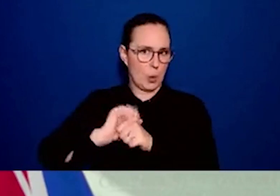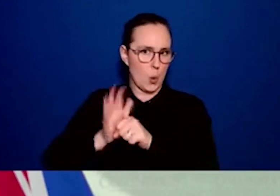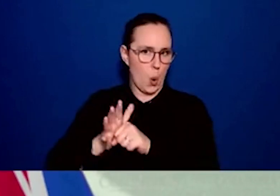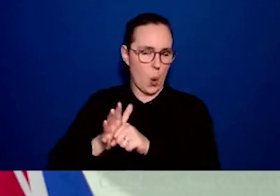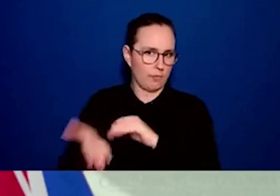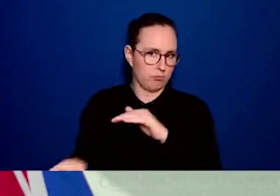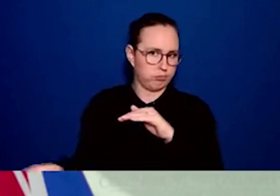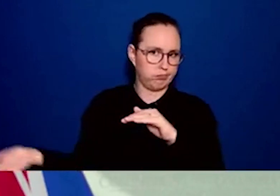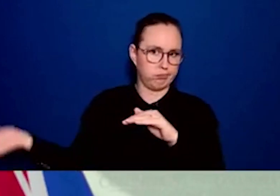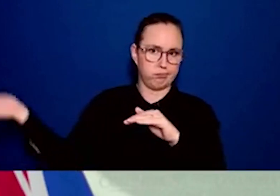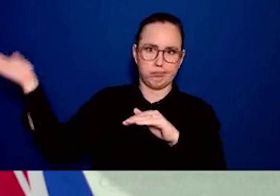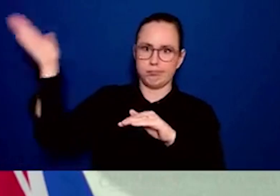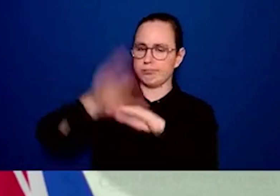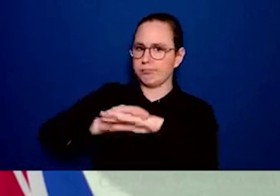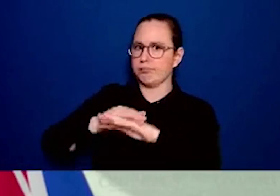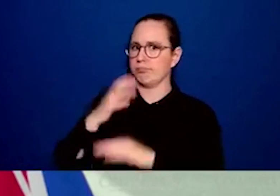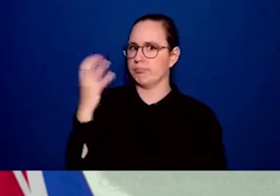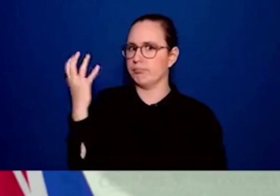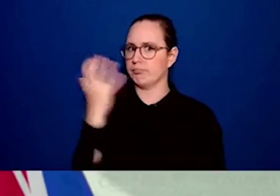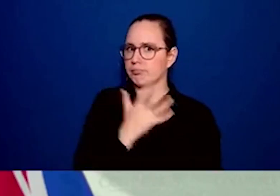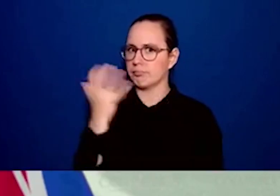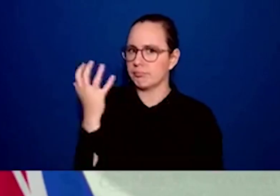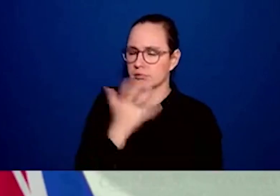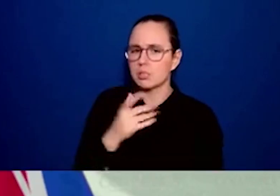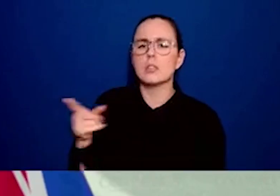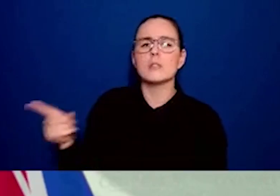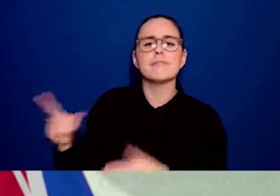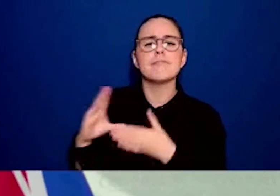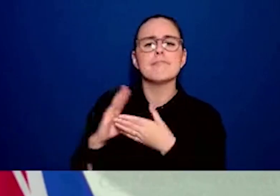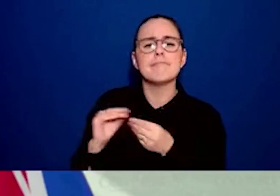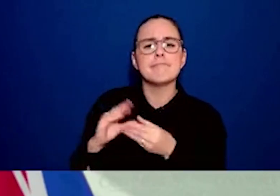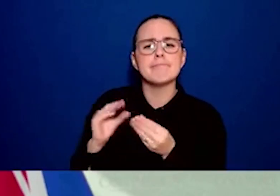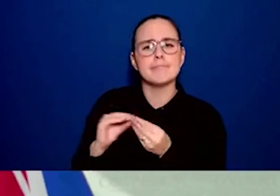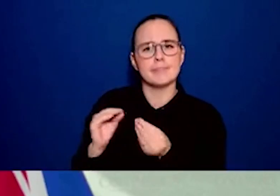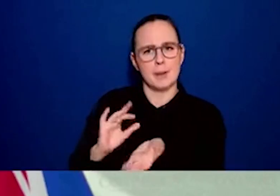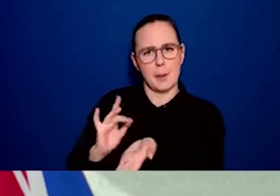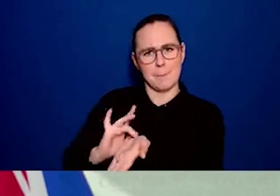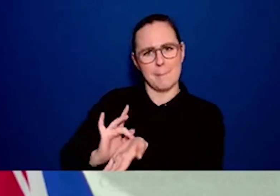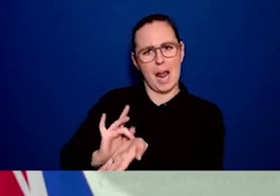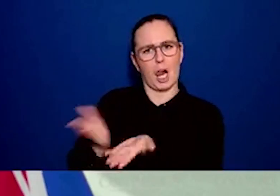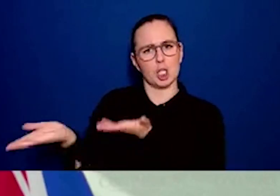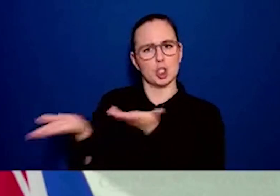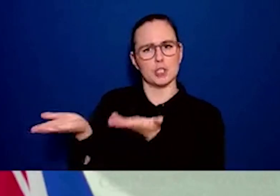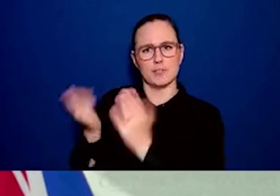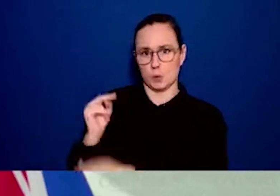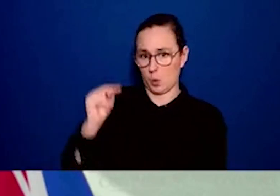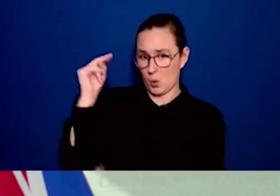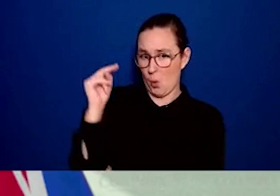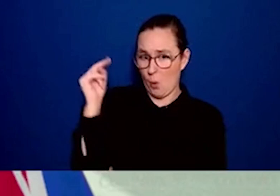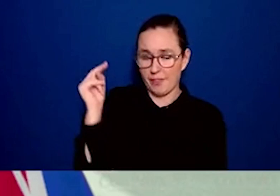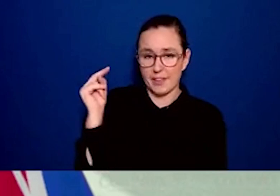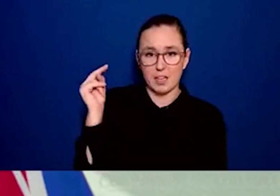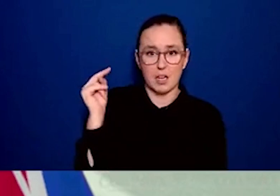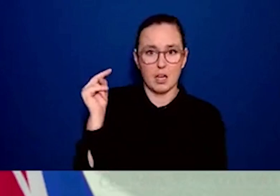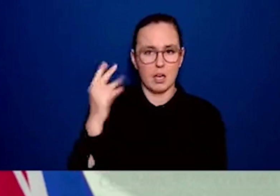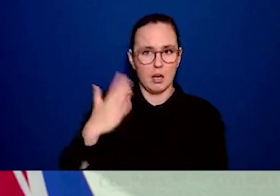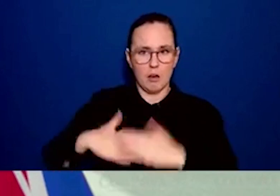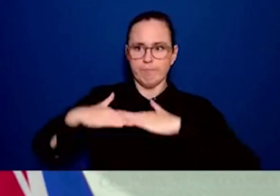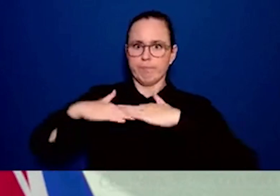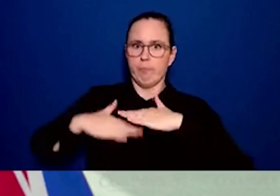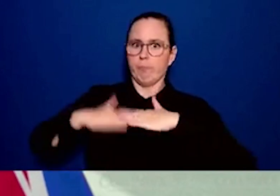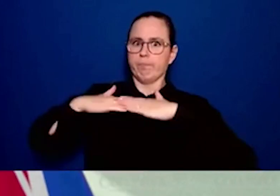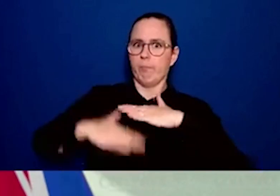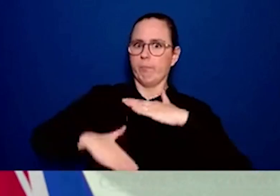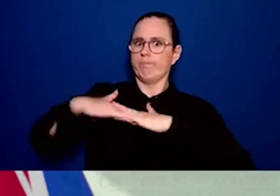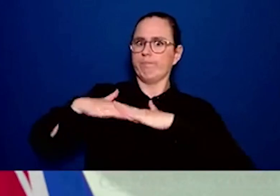started. I'm just wondering if you could comment on how medical services are holding up across the north,